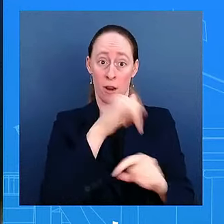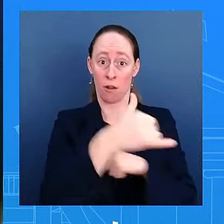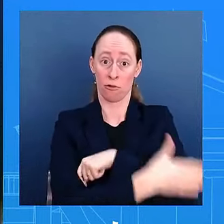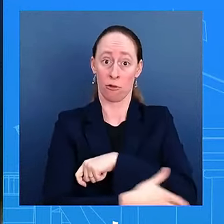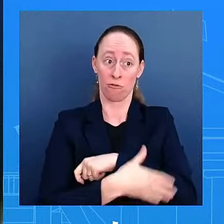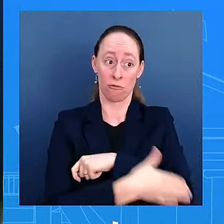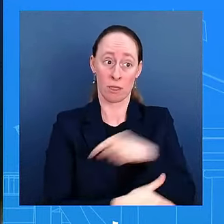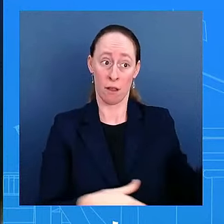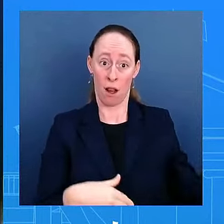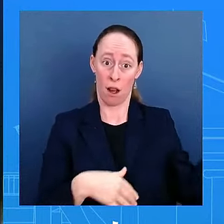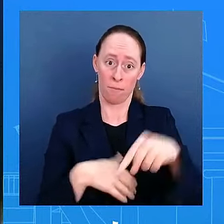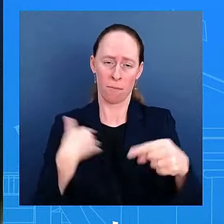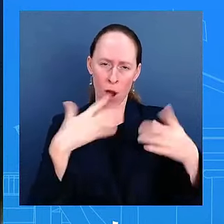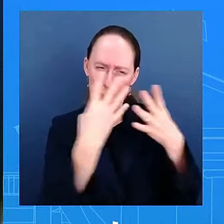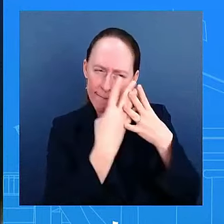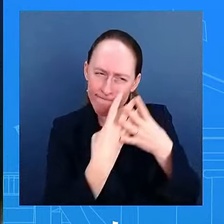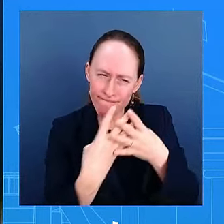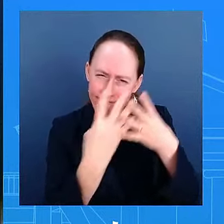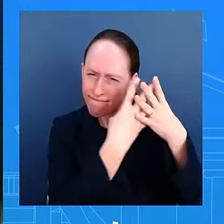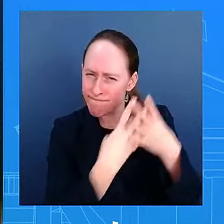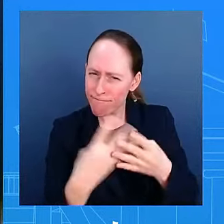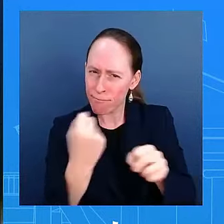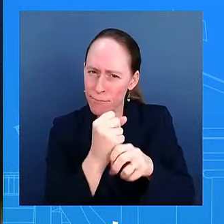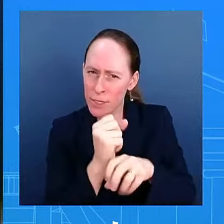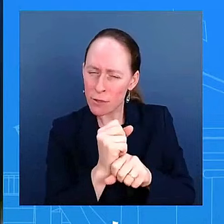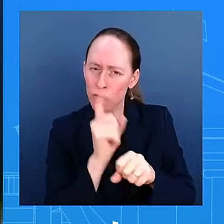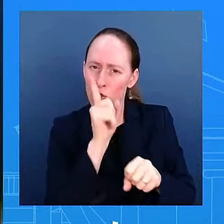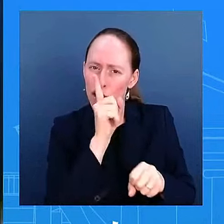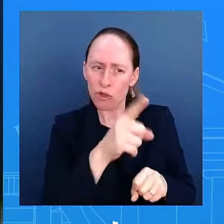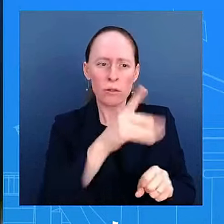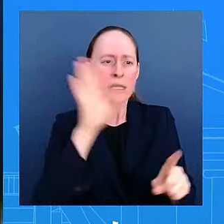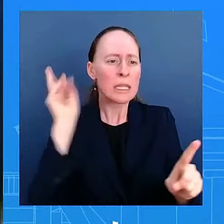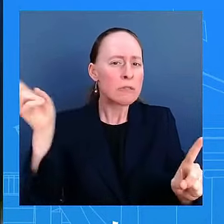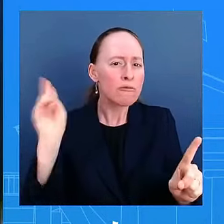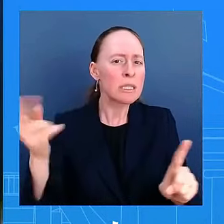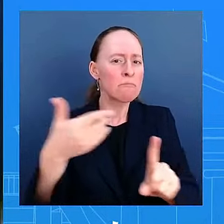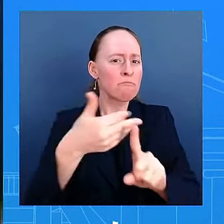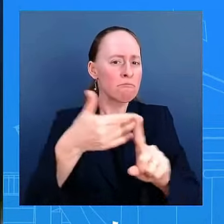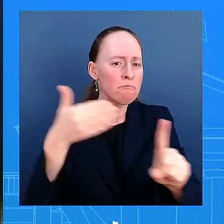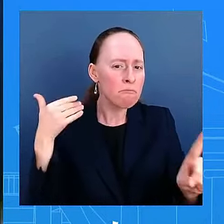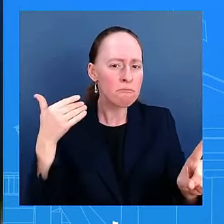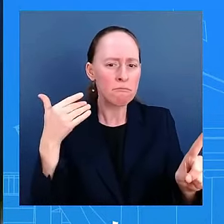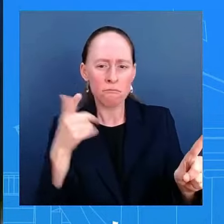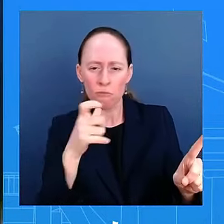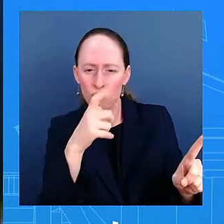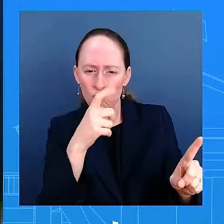enforcement, counterterrorism professionals, and with every new information that emerges,